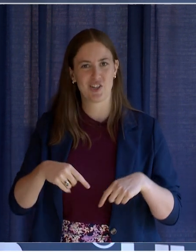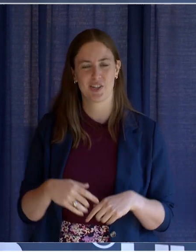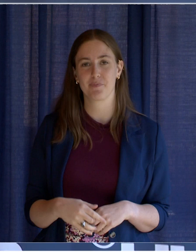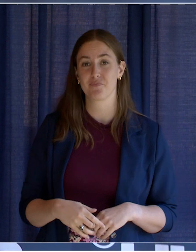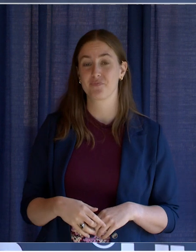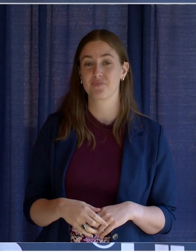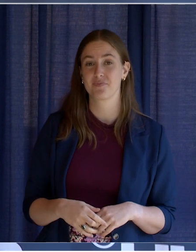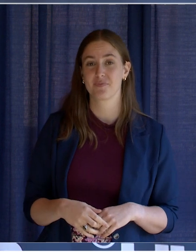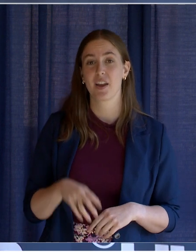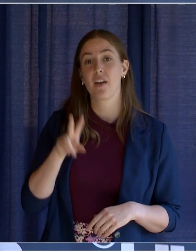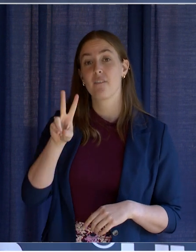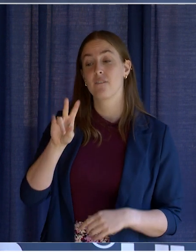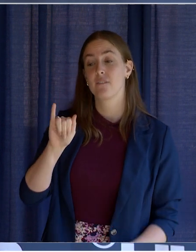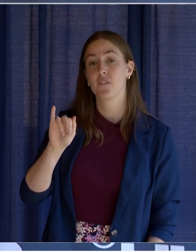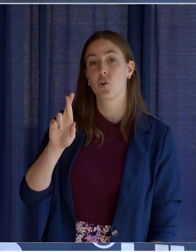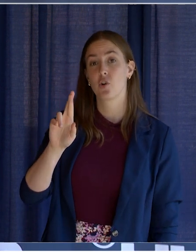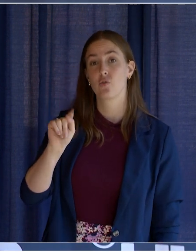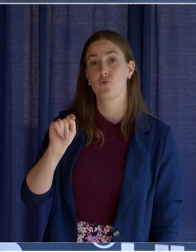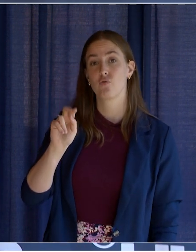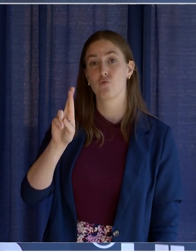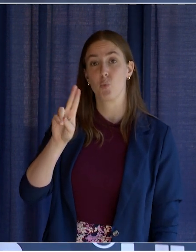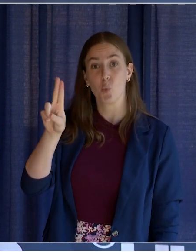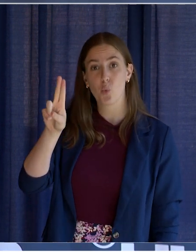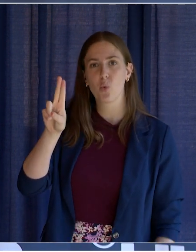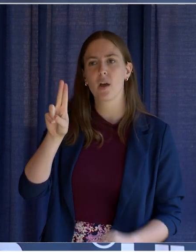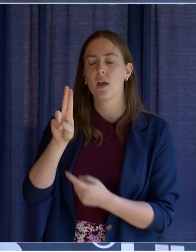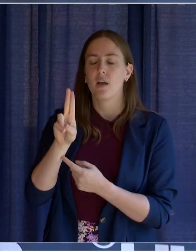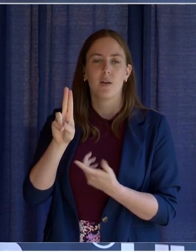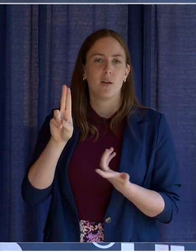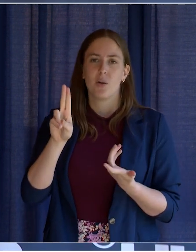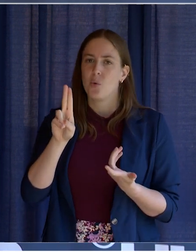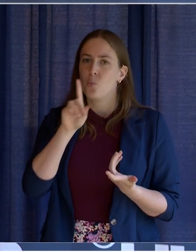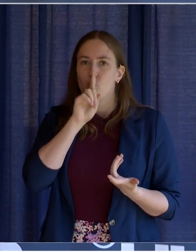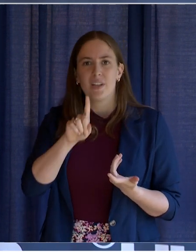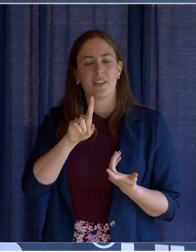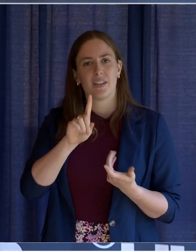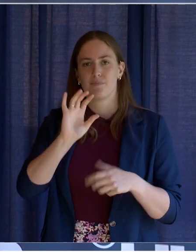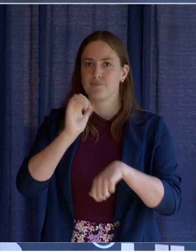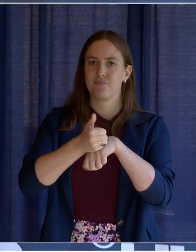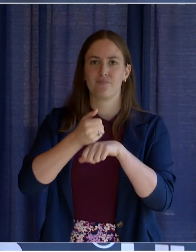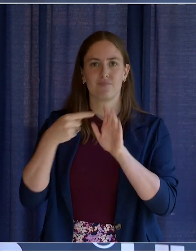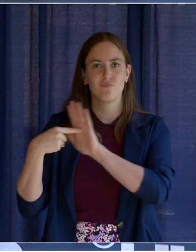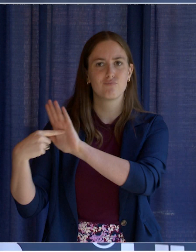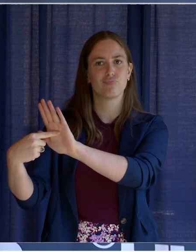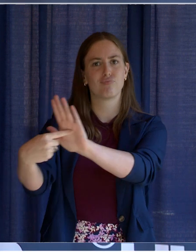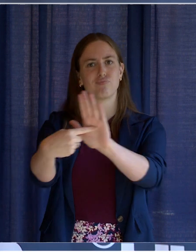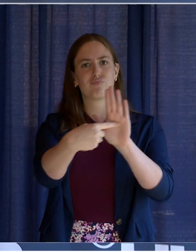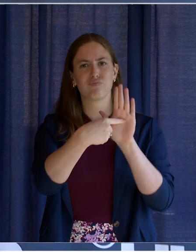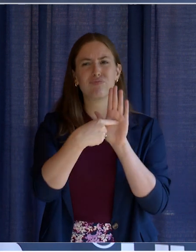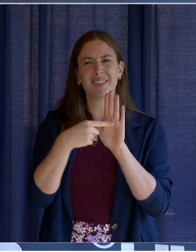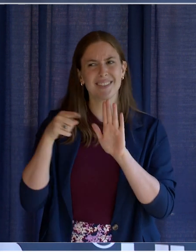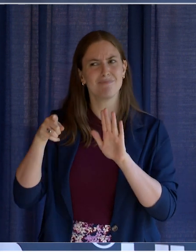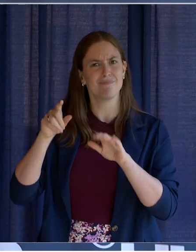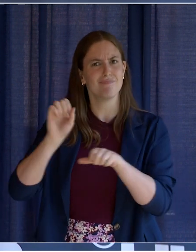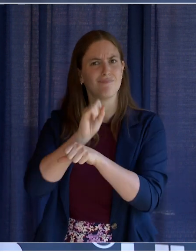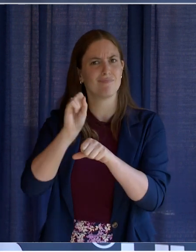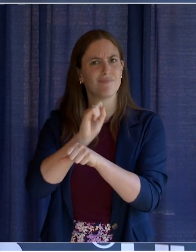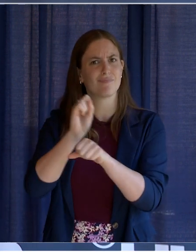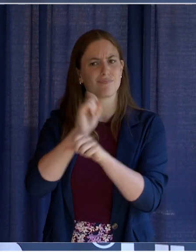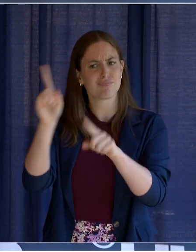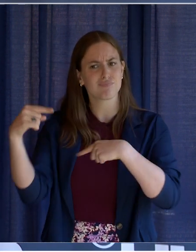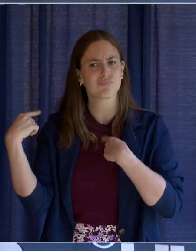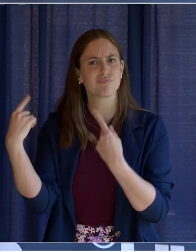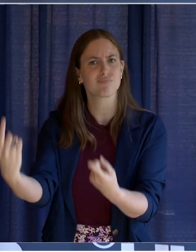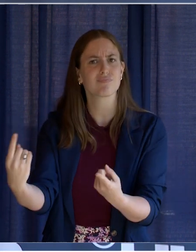has really set out a marker, as I mentioned. and the groundwork for what other companies can do